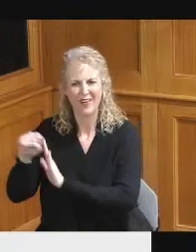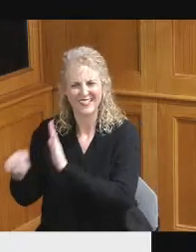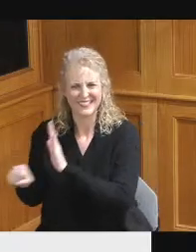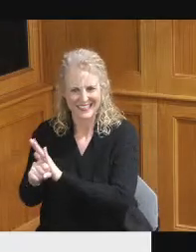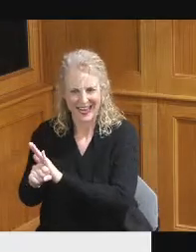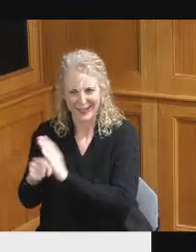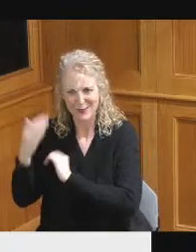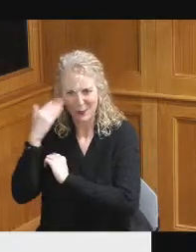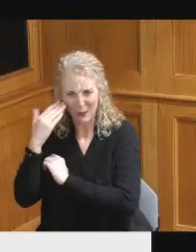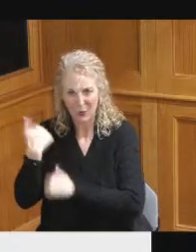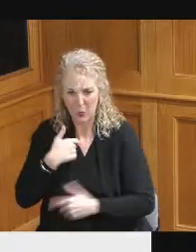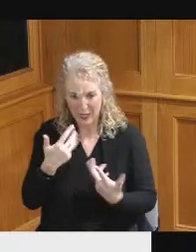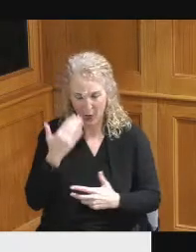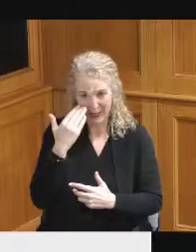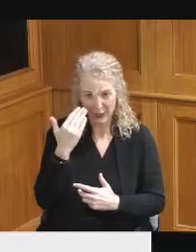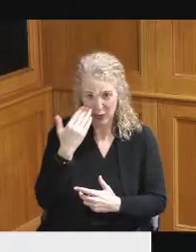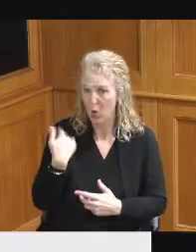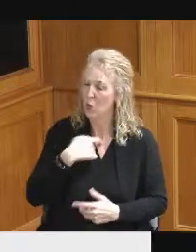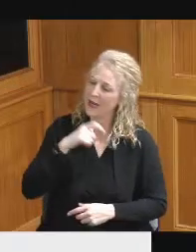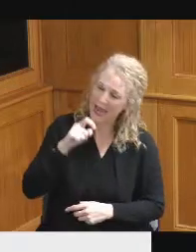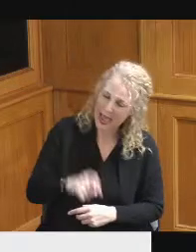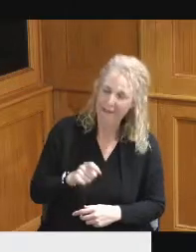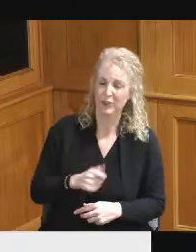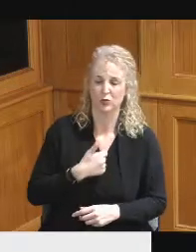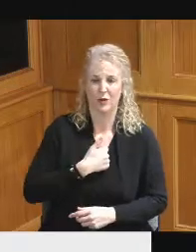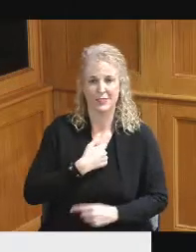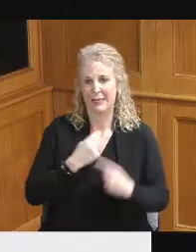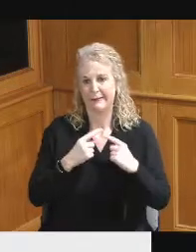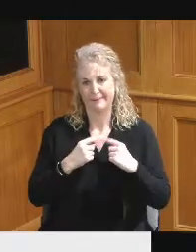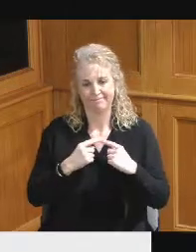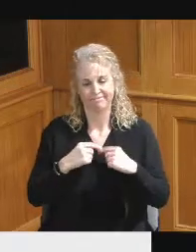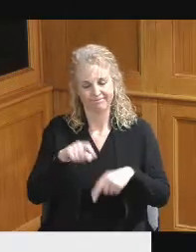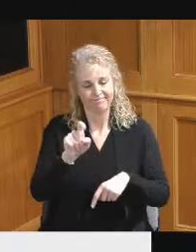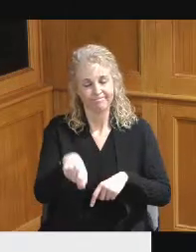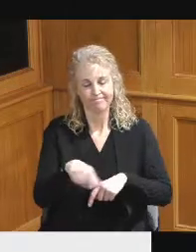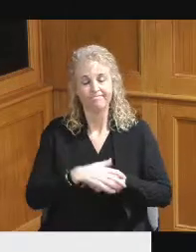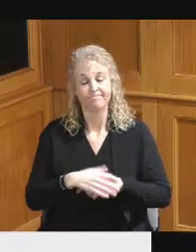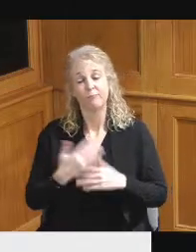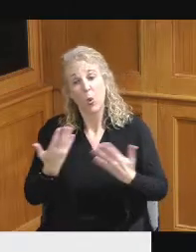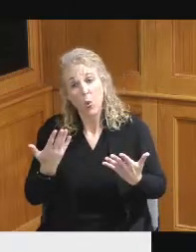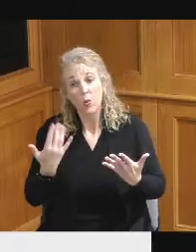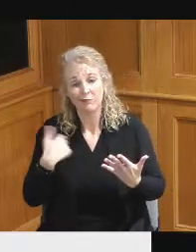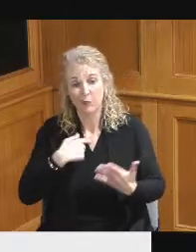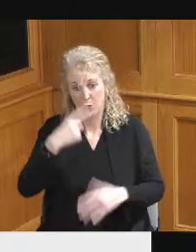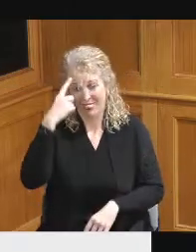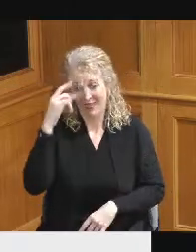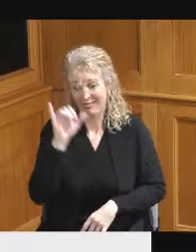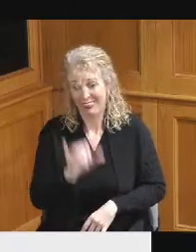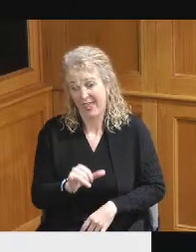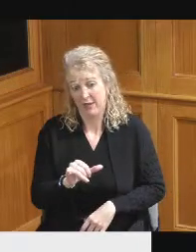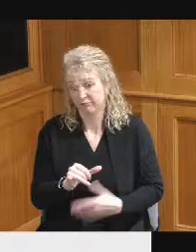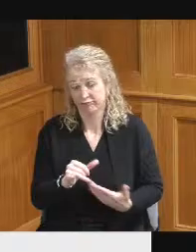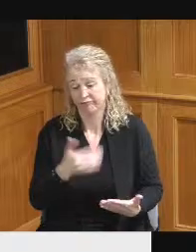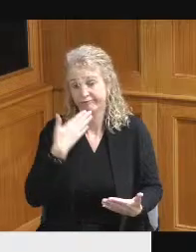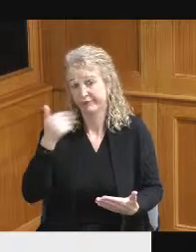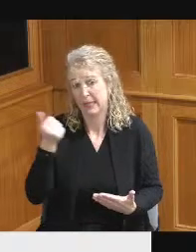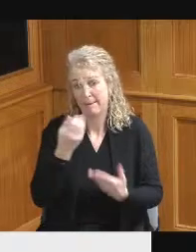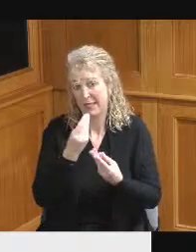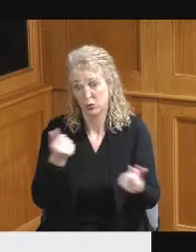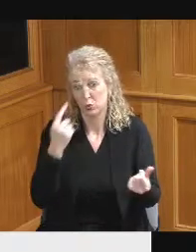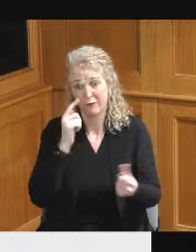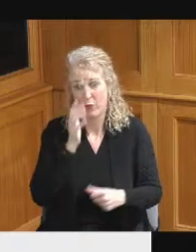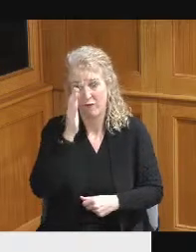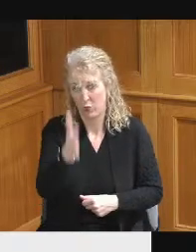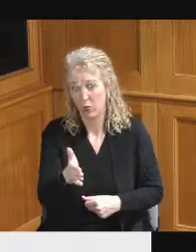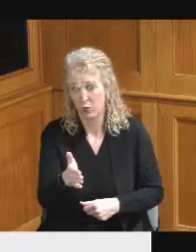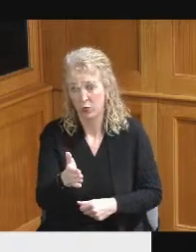that independence down here. We have to do it a little differently. And so that's what we're looking at, being able to use the SALT platform for that, but then